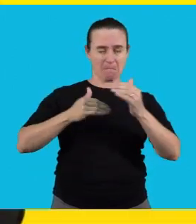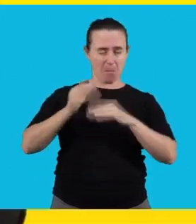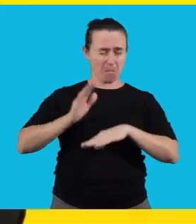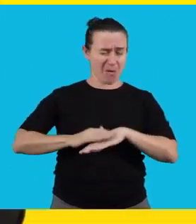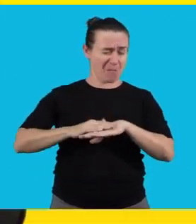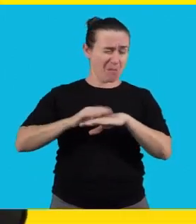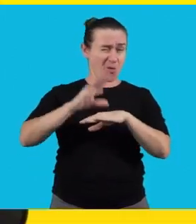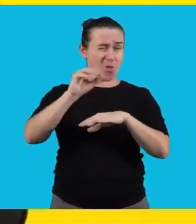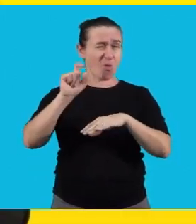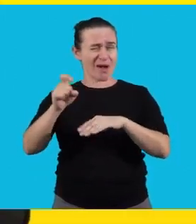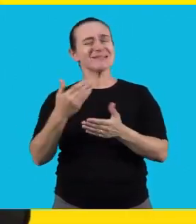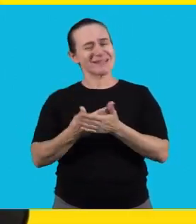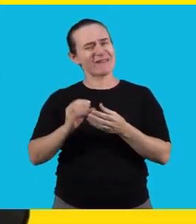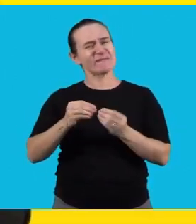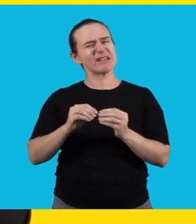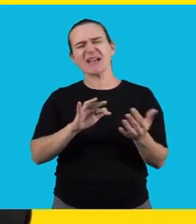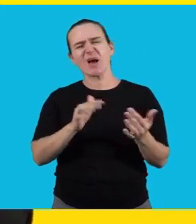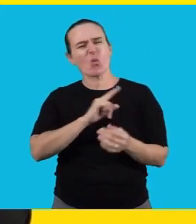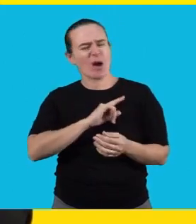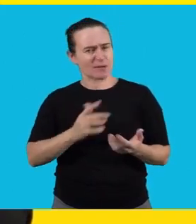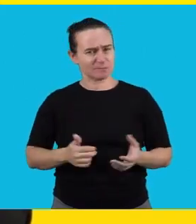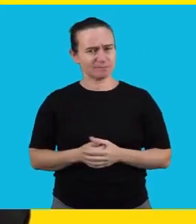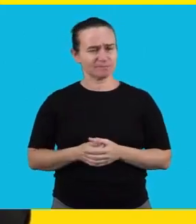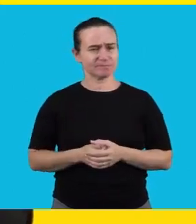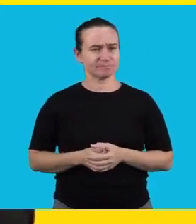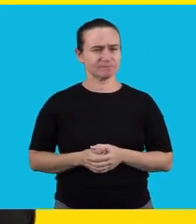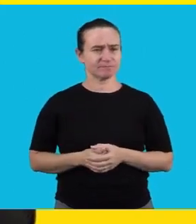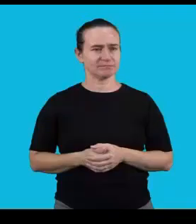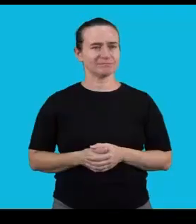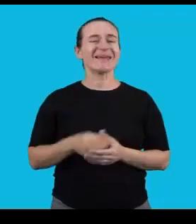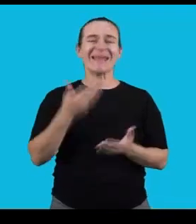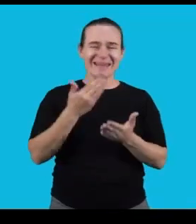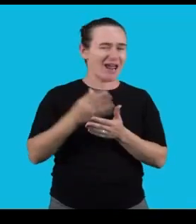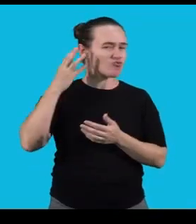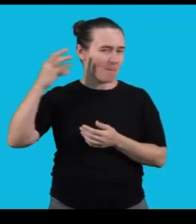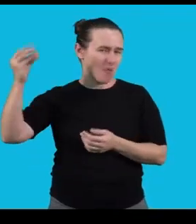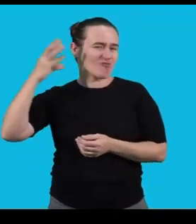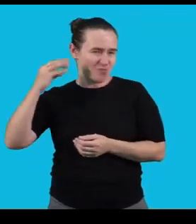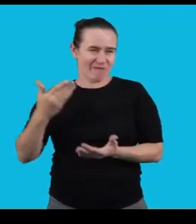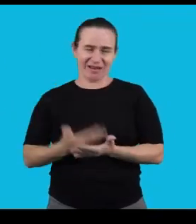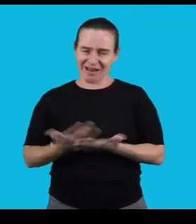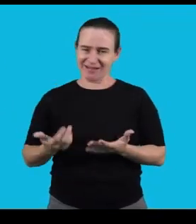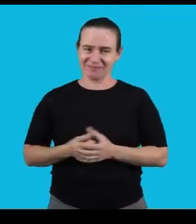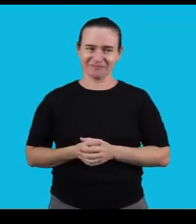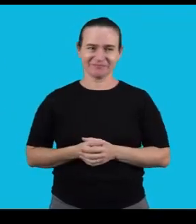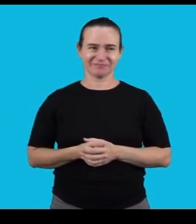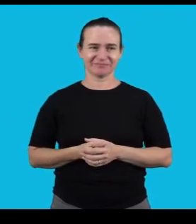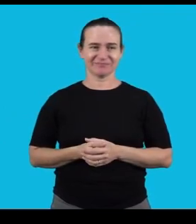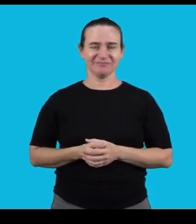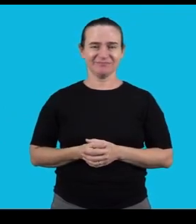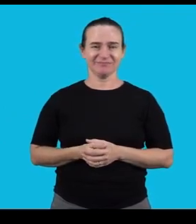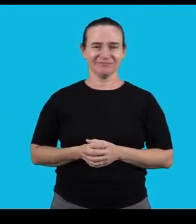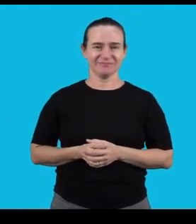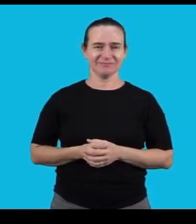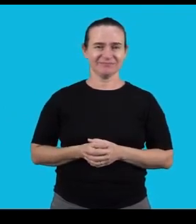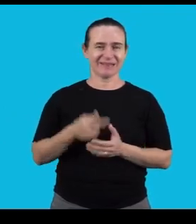build-up of earwax, this can be remedied. Can you explain why? It is because earwax can be